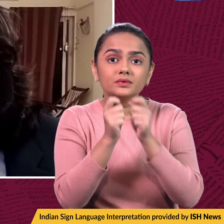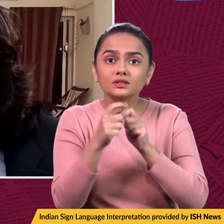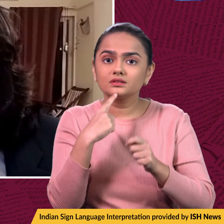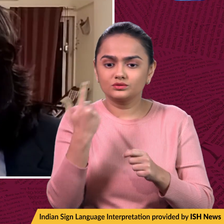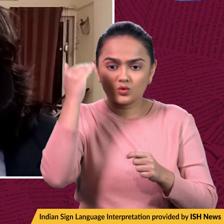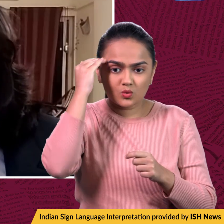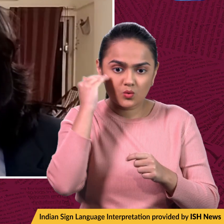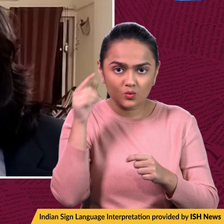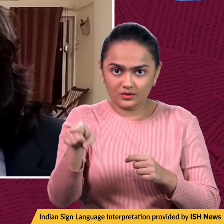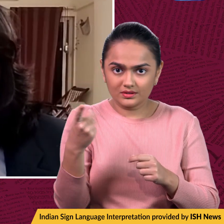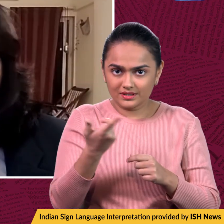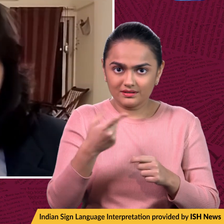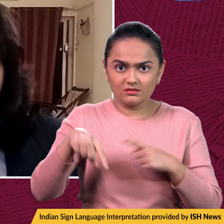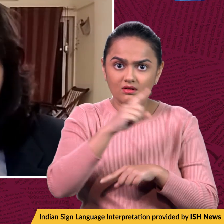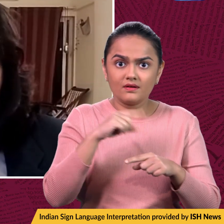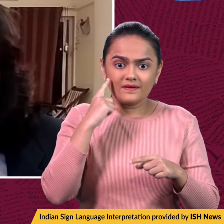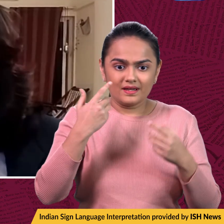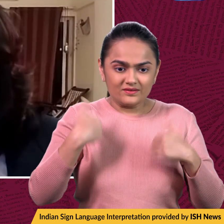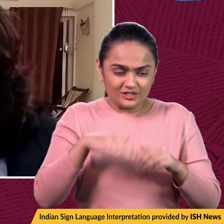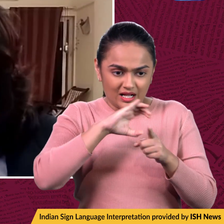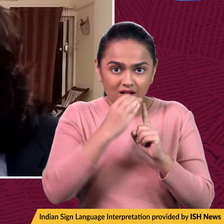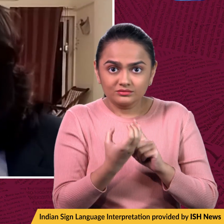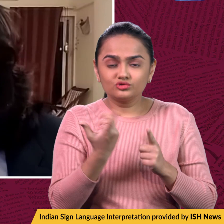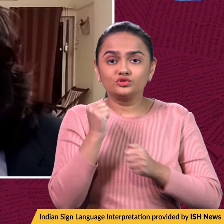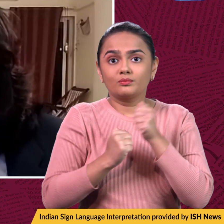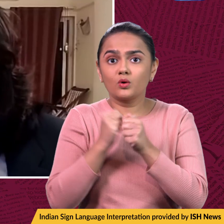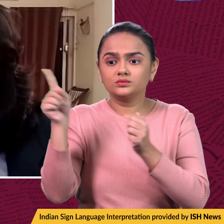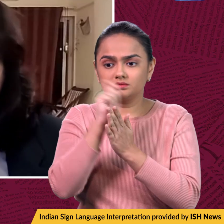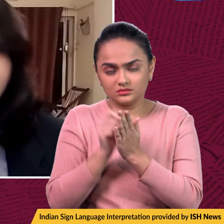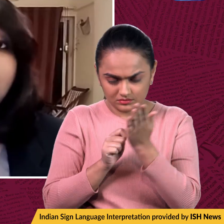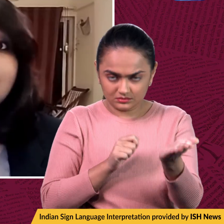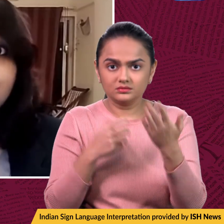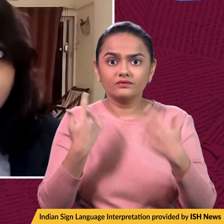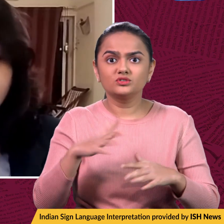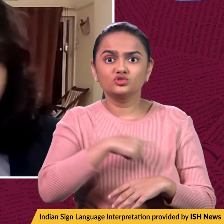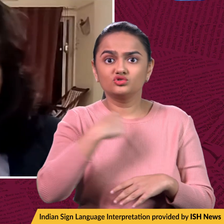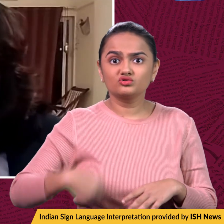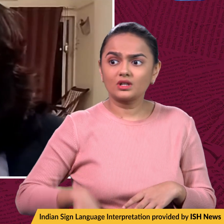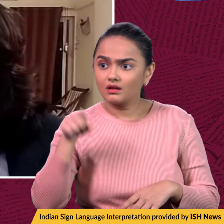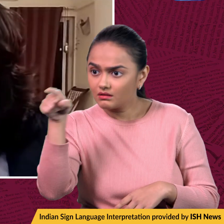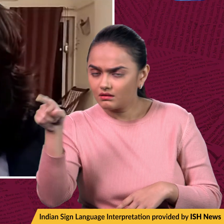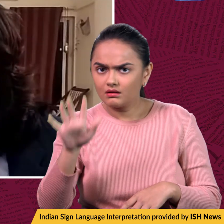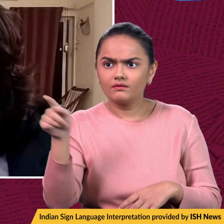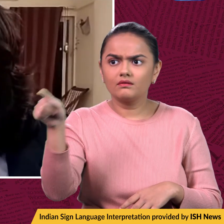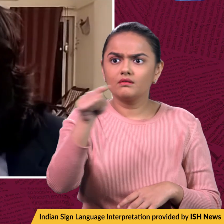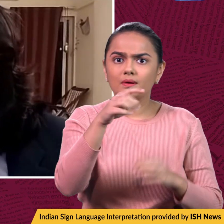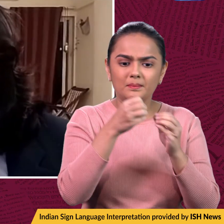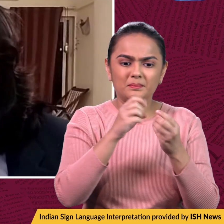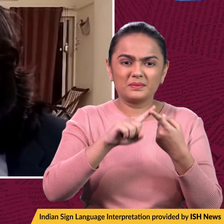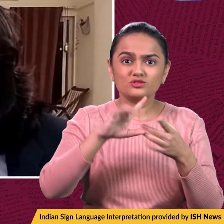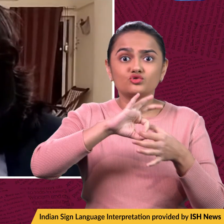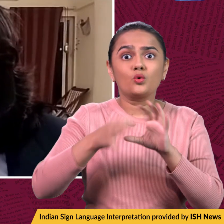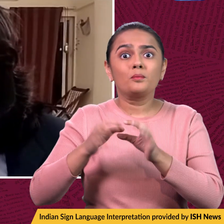North Korea's Olympic Committee and Ministry of Physical Culture and Sports sent a letter to counterparts in China, including the